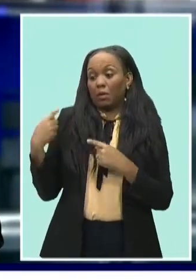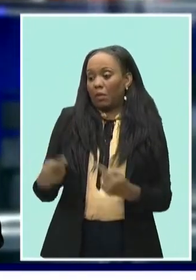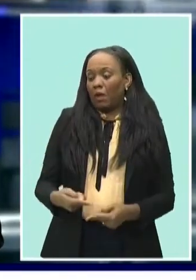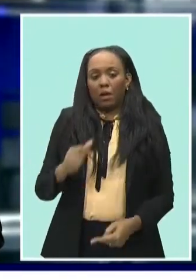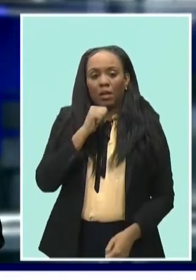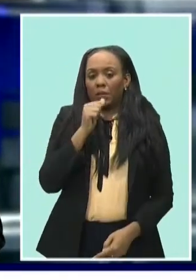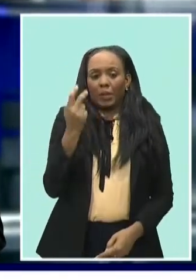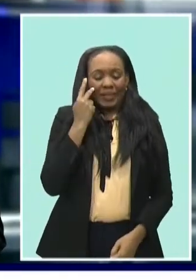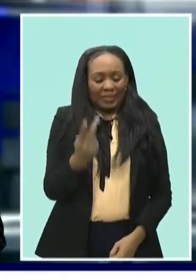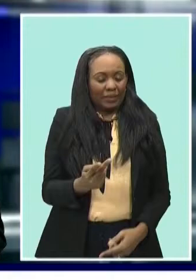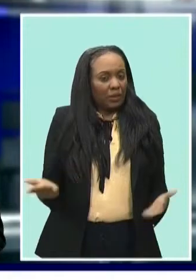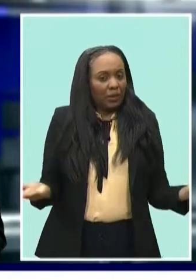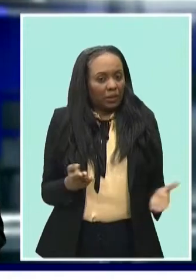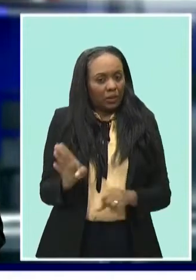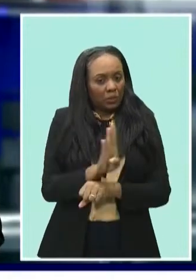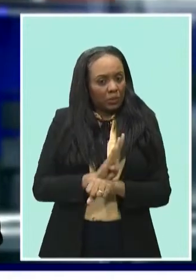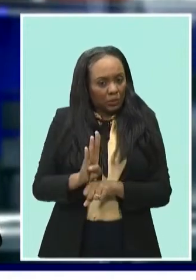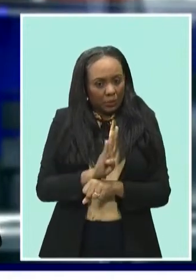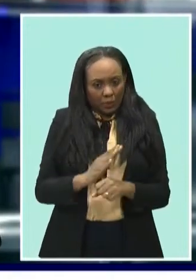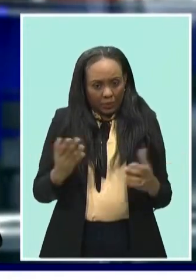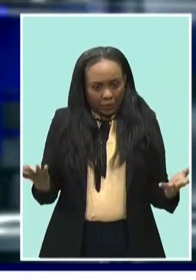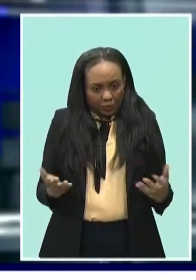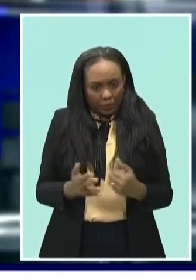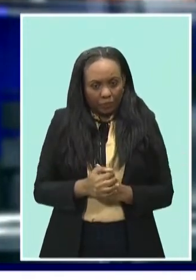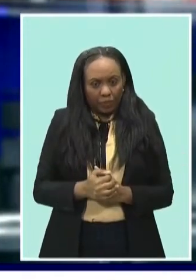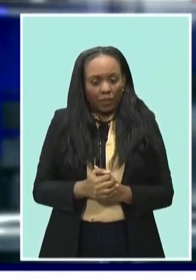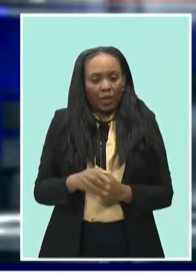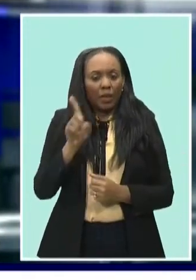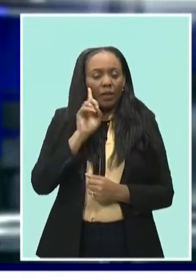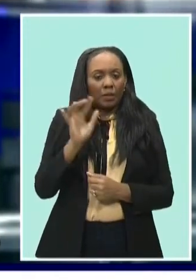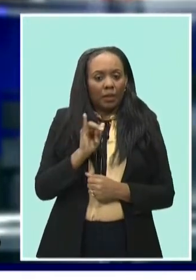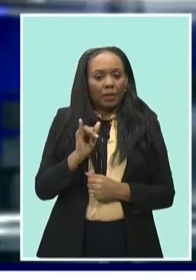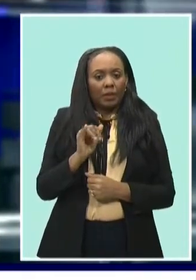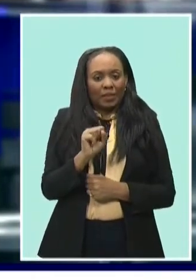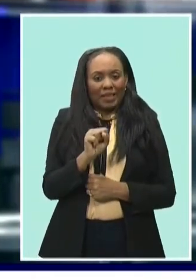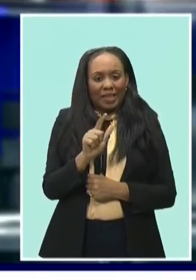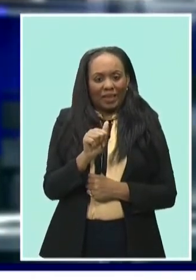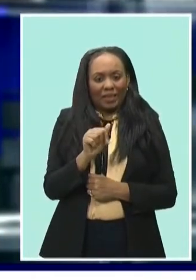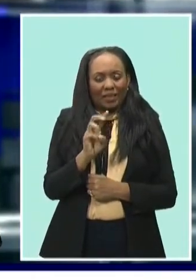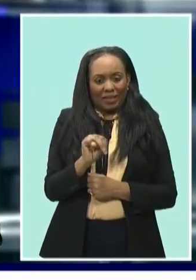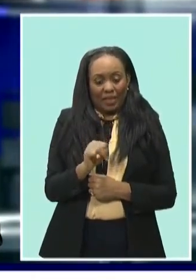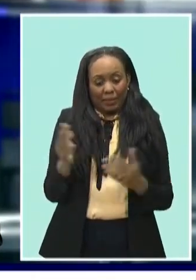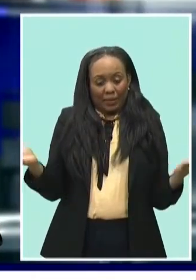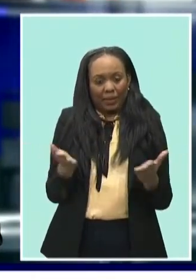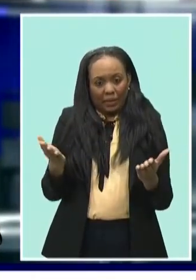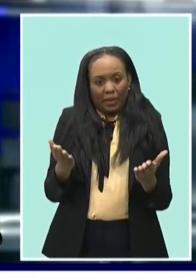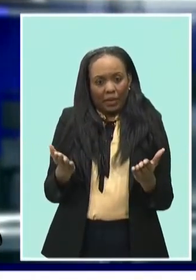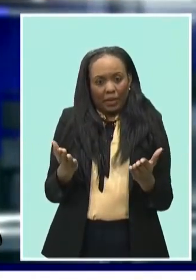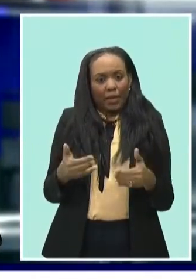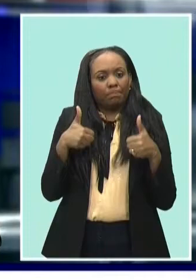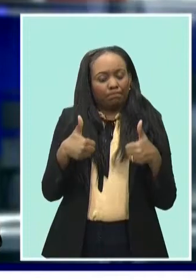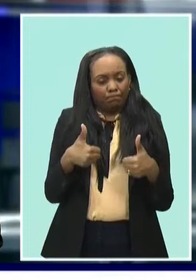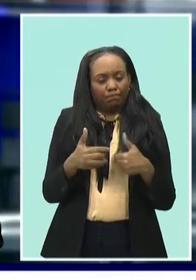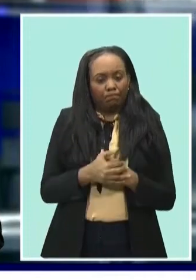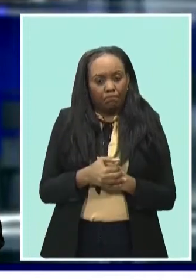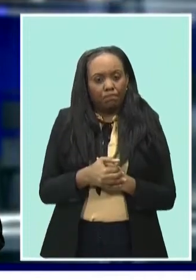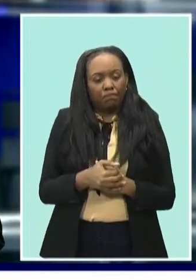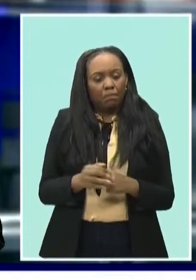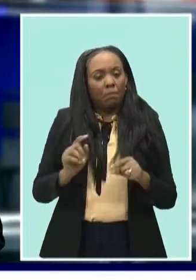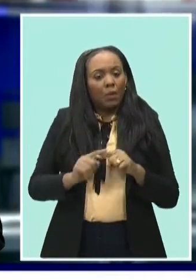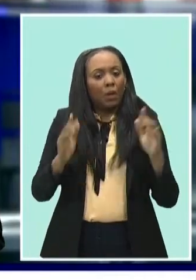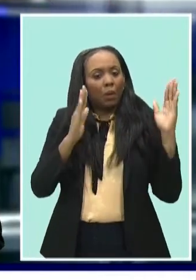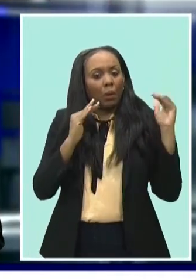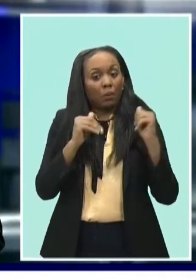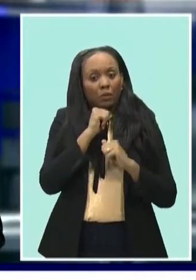not seen any evidence so far that suggests counterfeit Slam condoms are in the Barbados market. They added that they are hoping that this